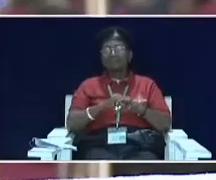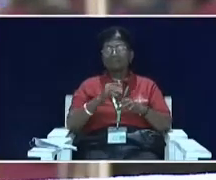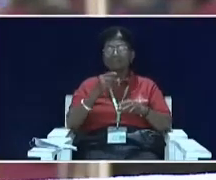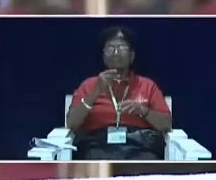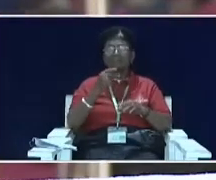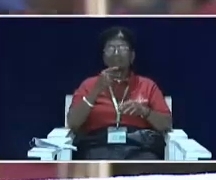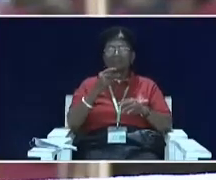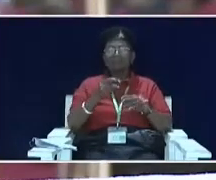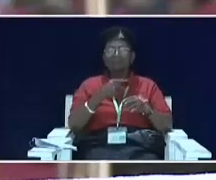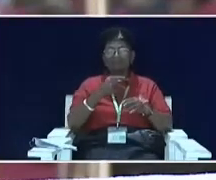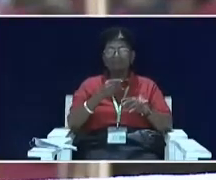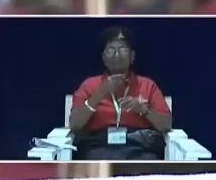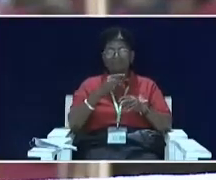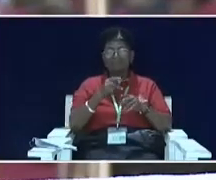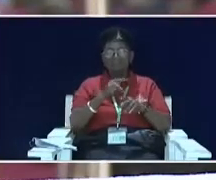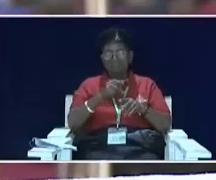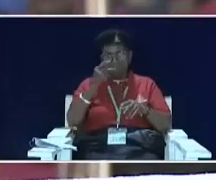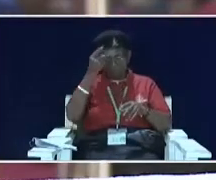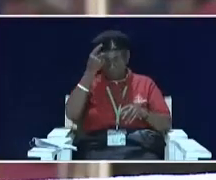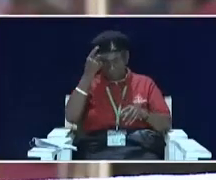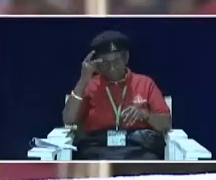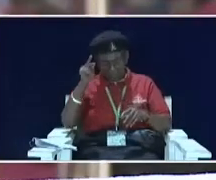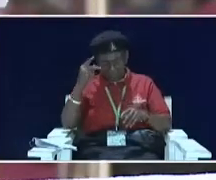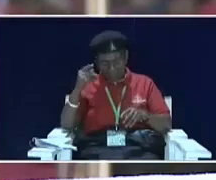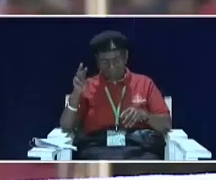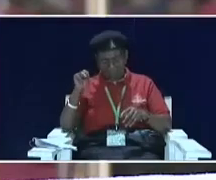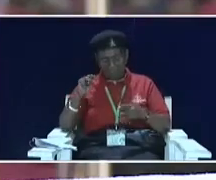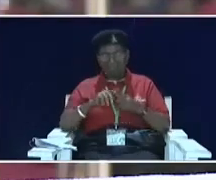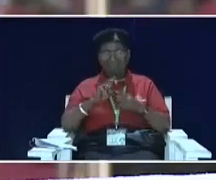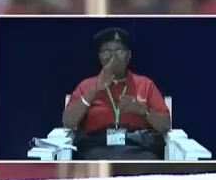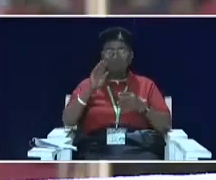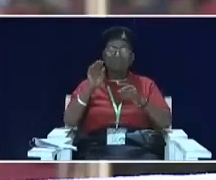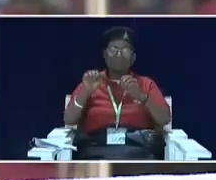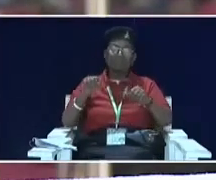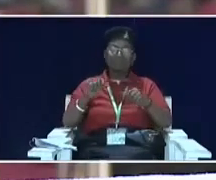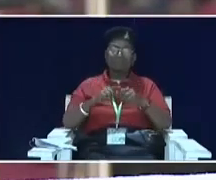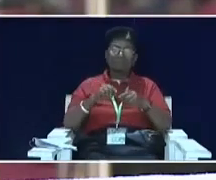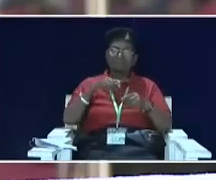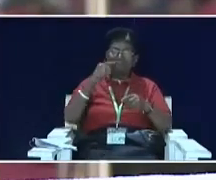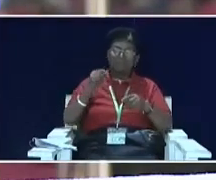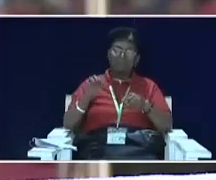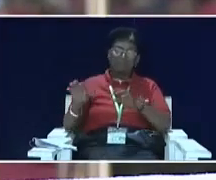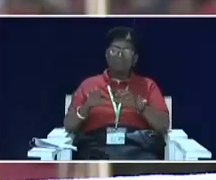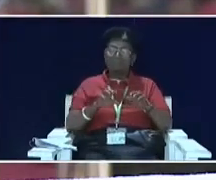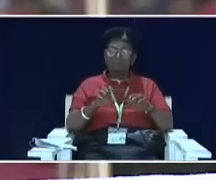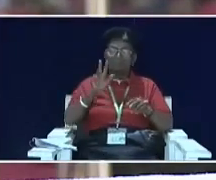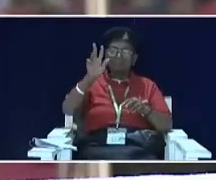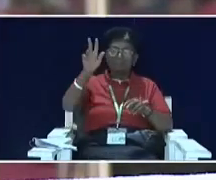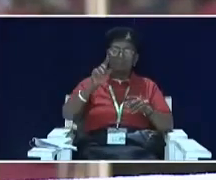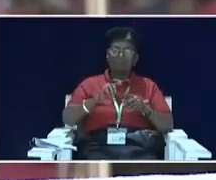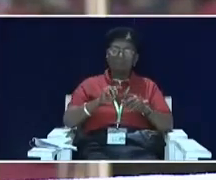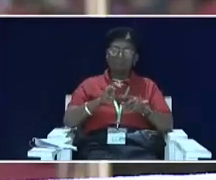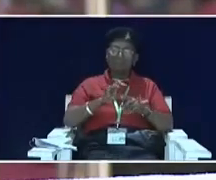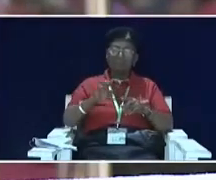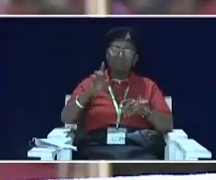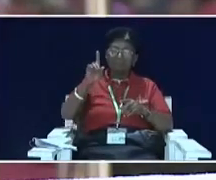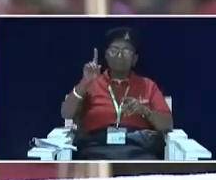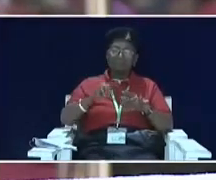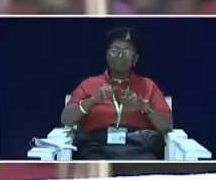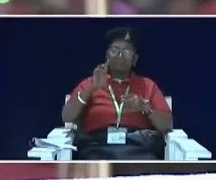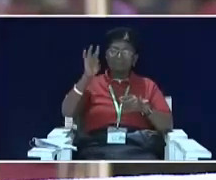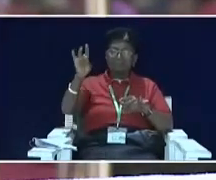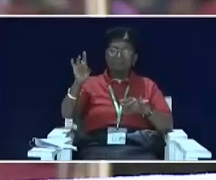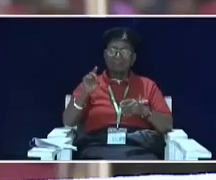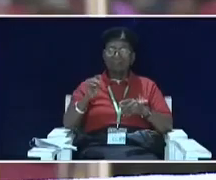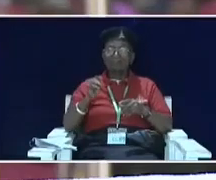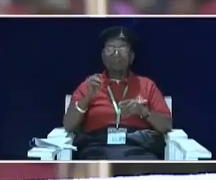for him to be able to say in Acts chapter 3 from verse 1 to 8, Acts 3, 1 to 8, silver and gold have